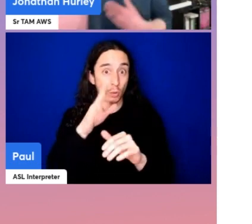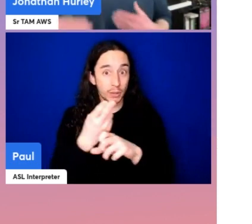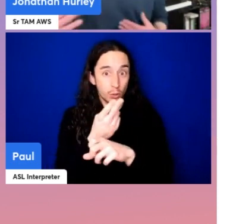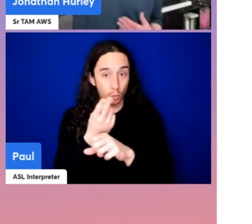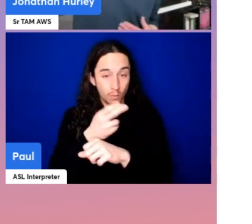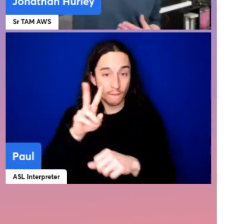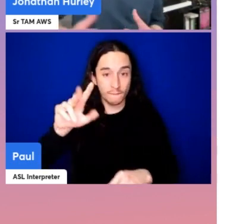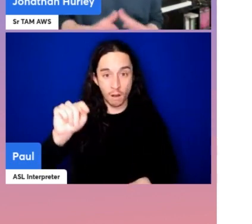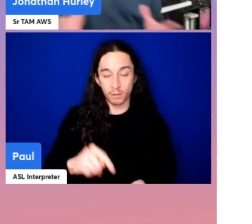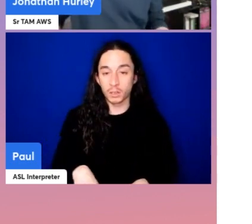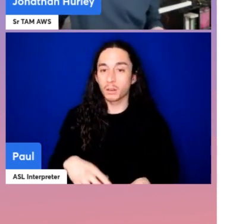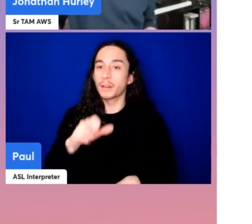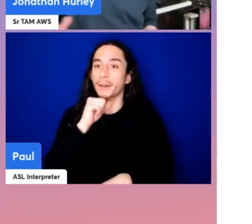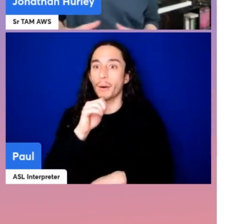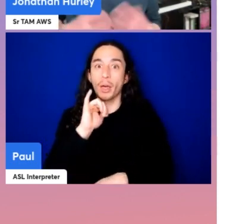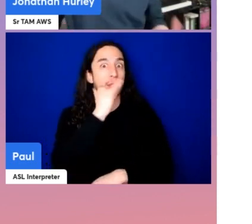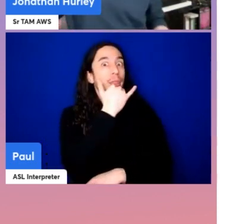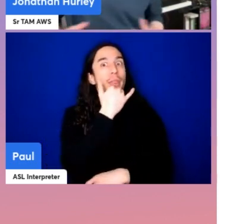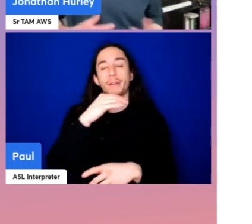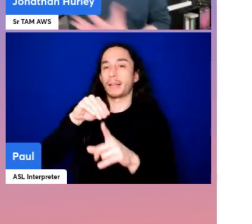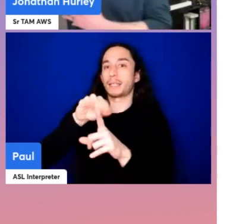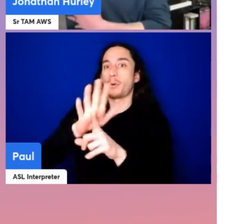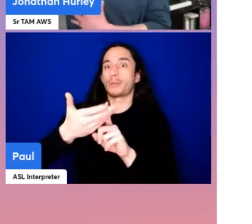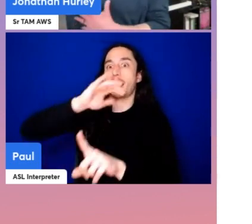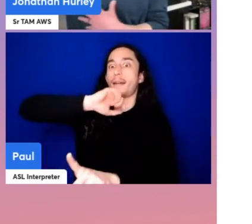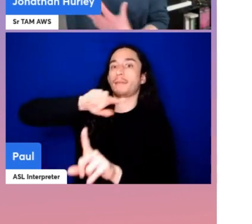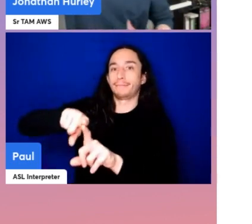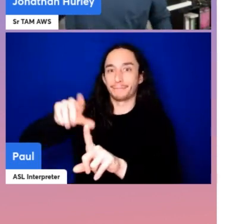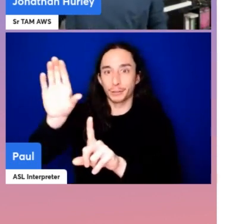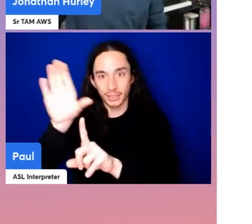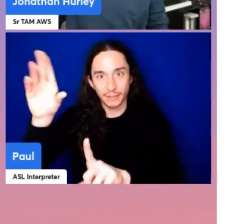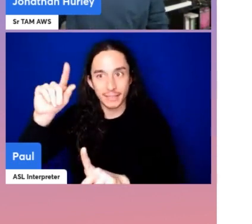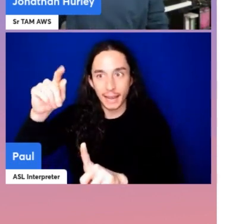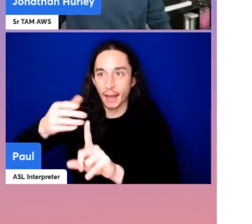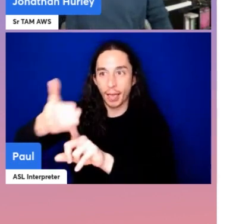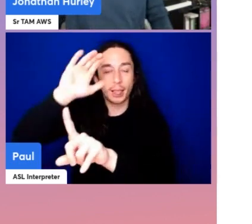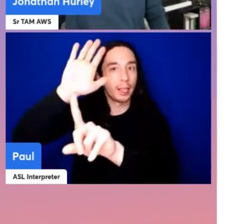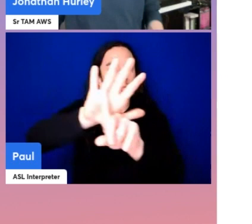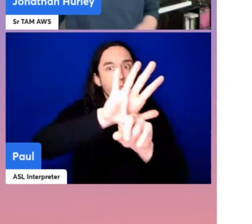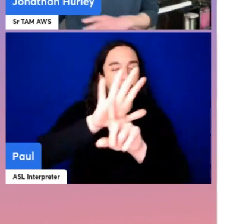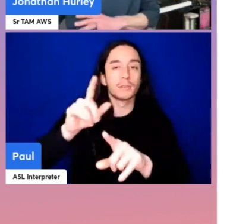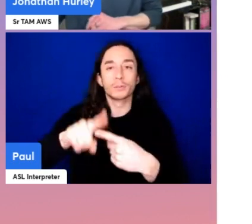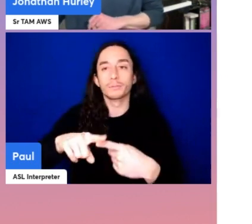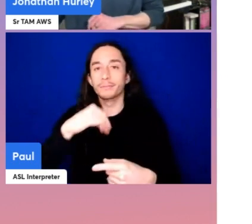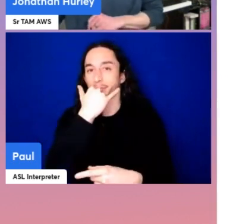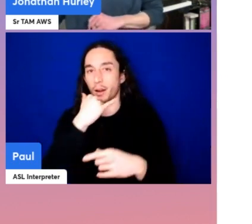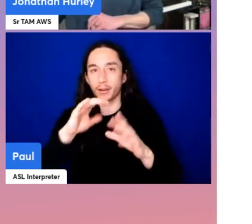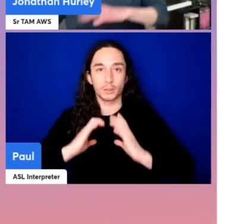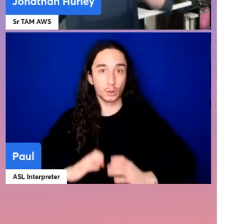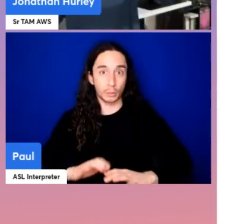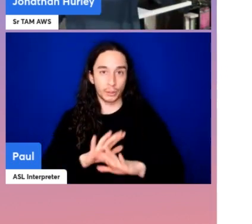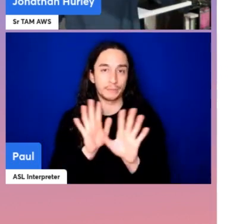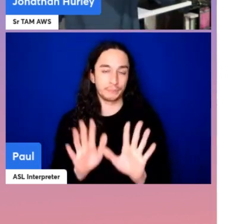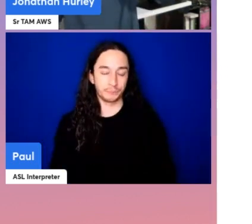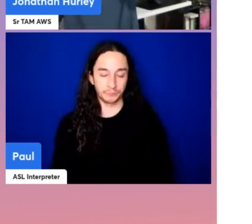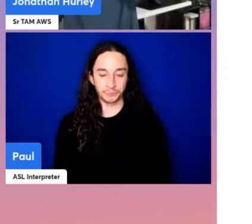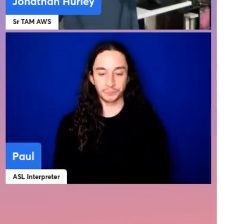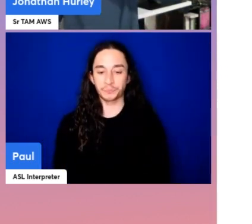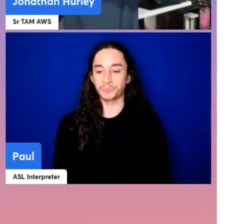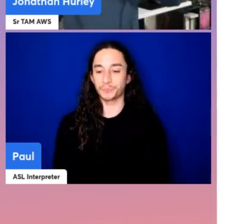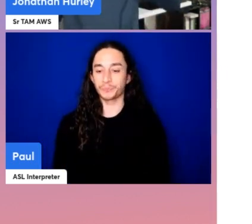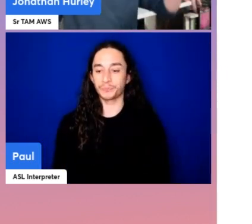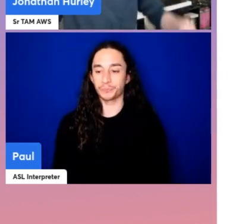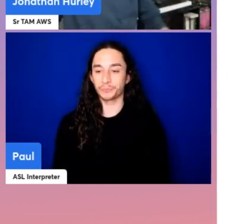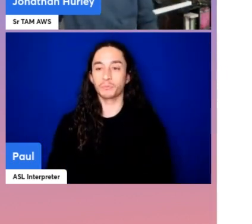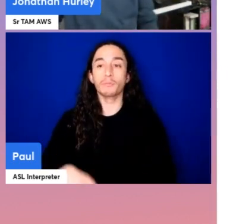don't inadvertently expose certificate data to the wrong consumer. And then the